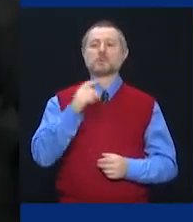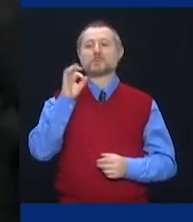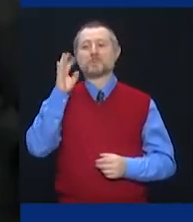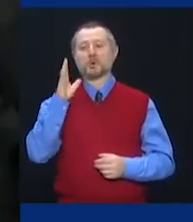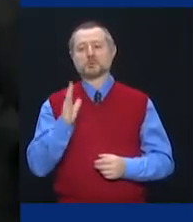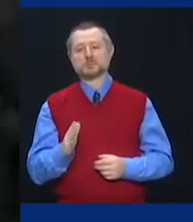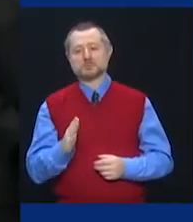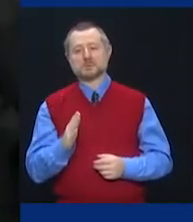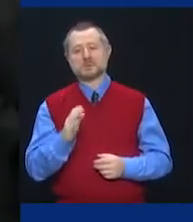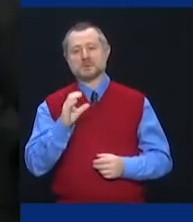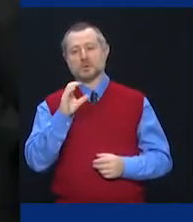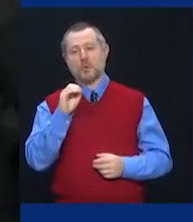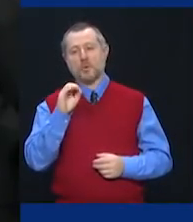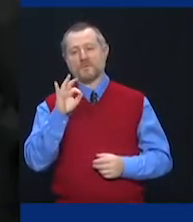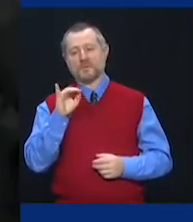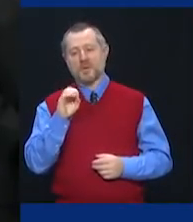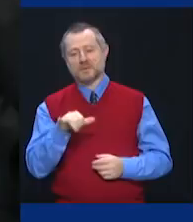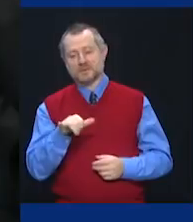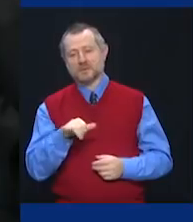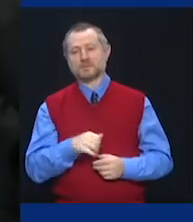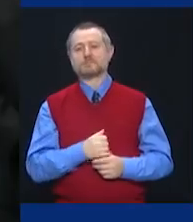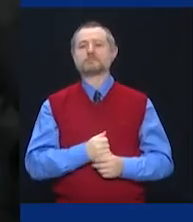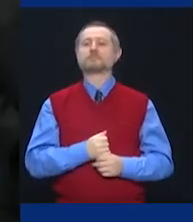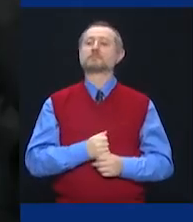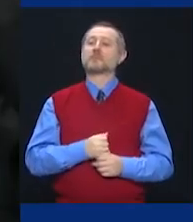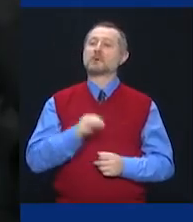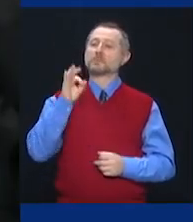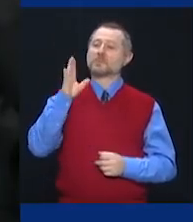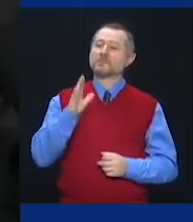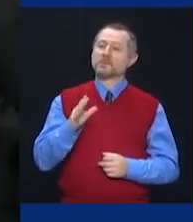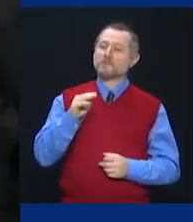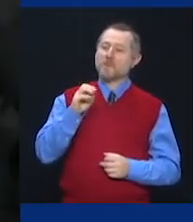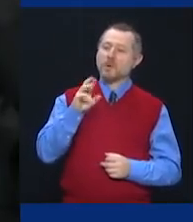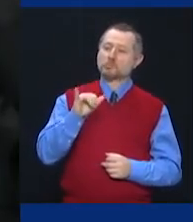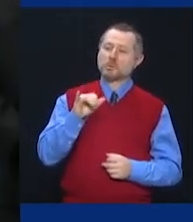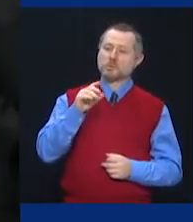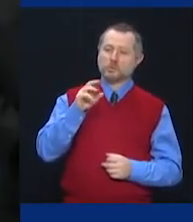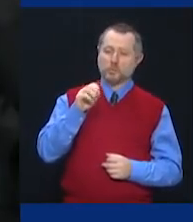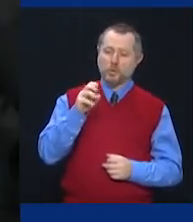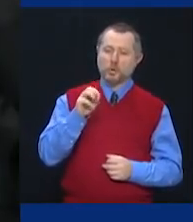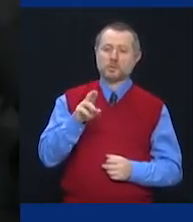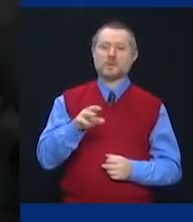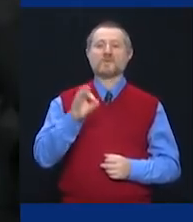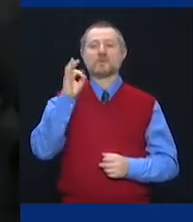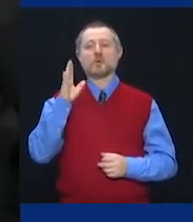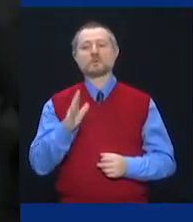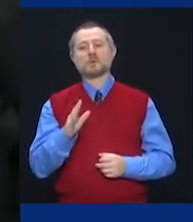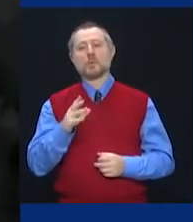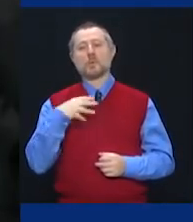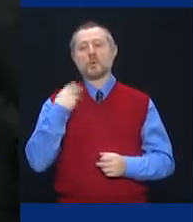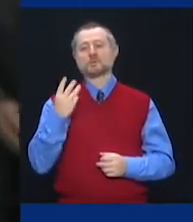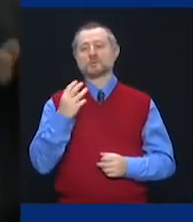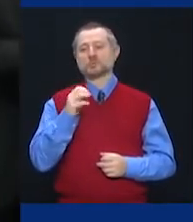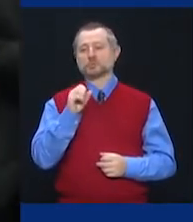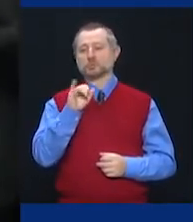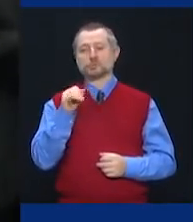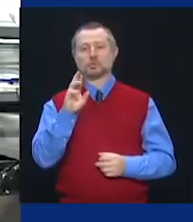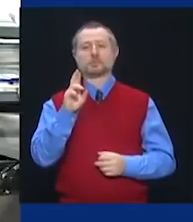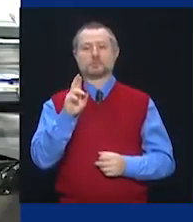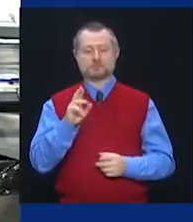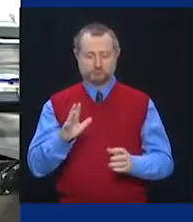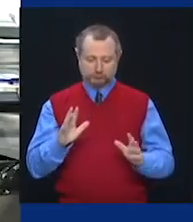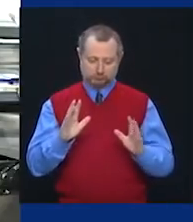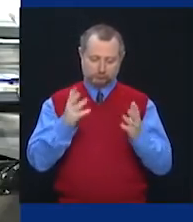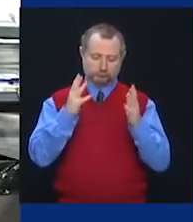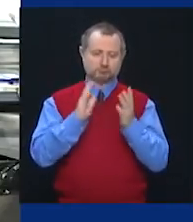Osai Kofi, Reverend Merriweather, Reverend Dr. Carl Washington, Jr. Let's give them a round of applause.